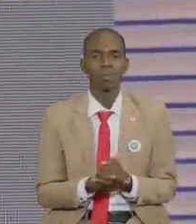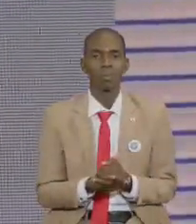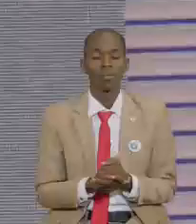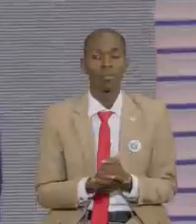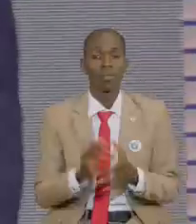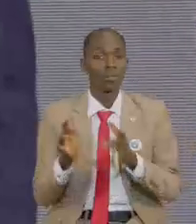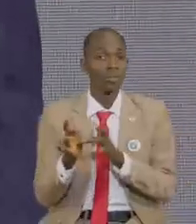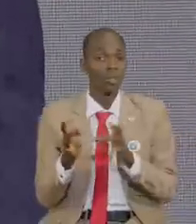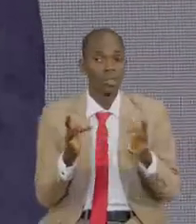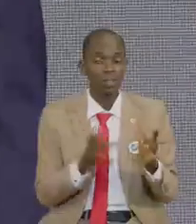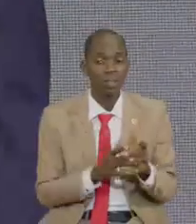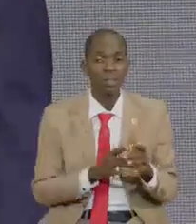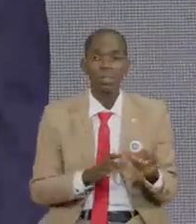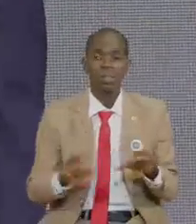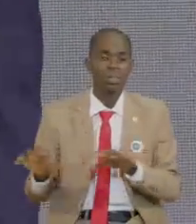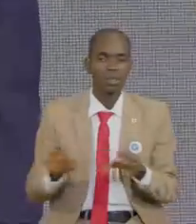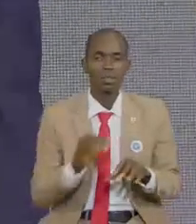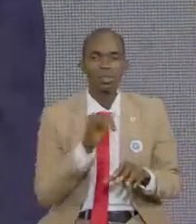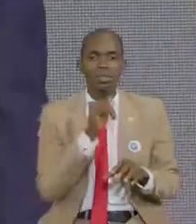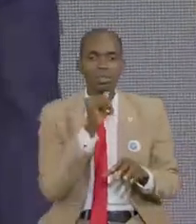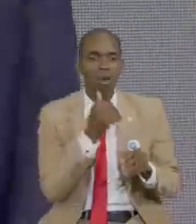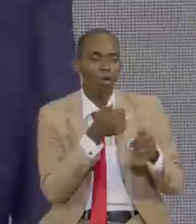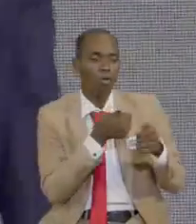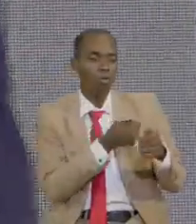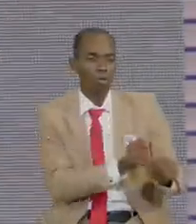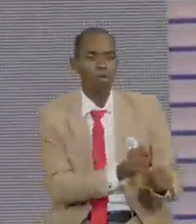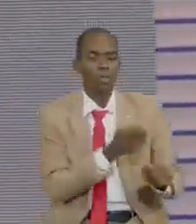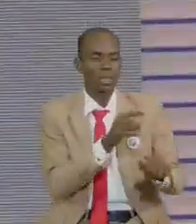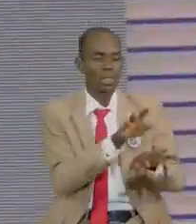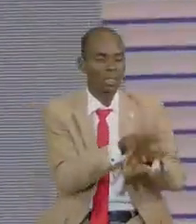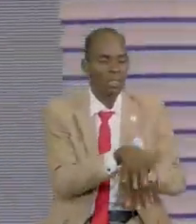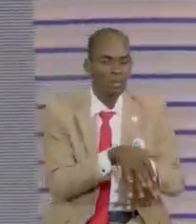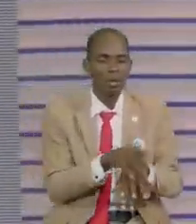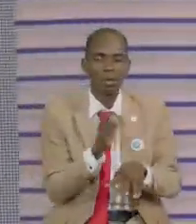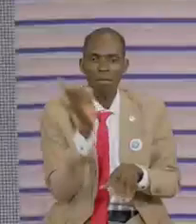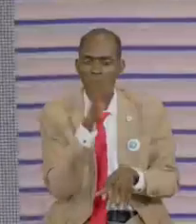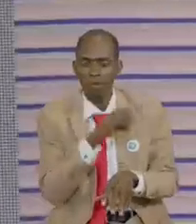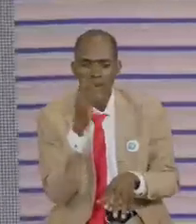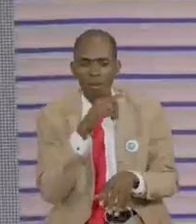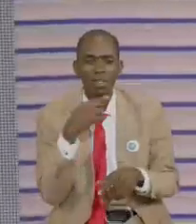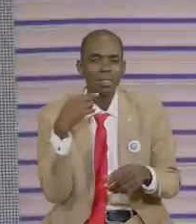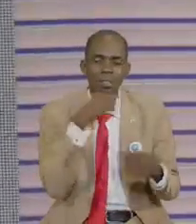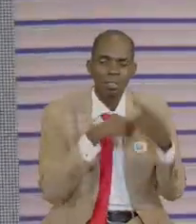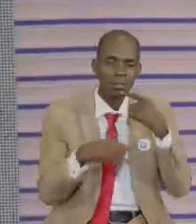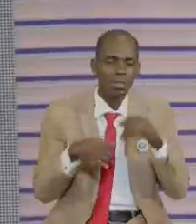Jesus did not catch their hypocrisy, their falsehood, their deception.